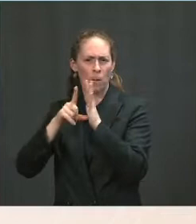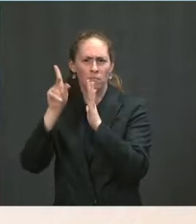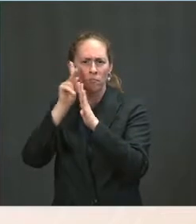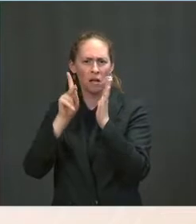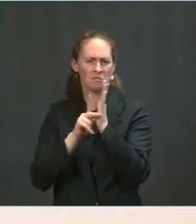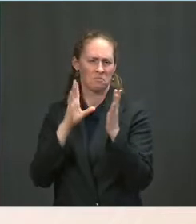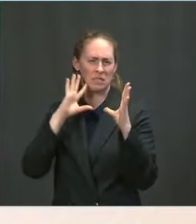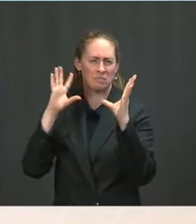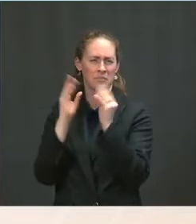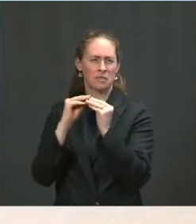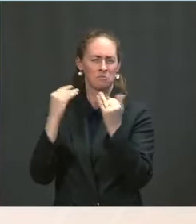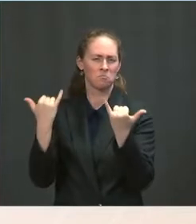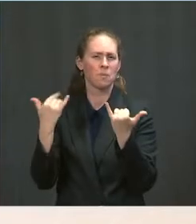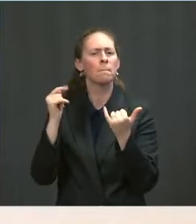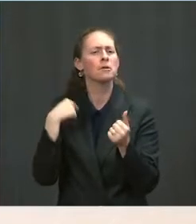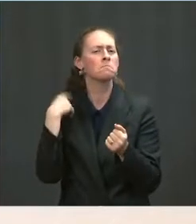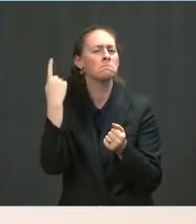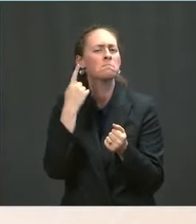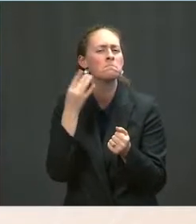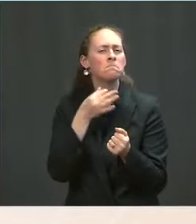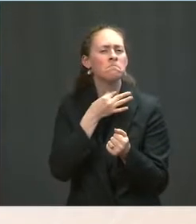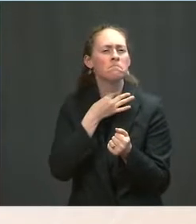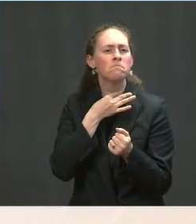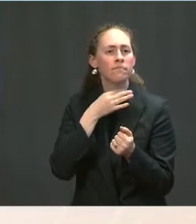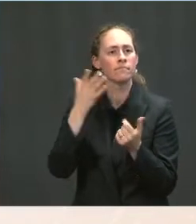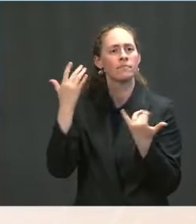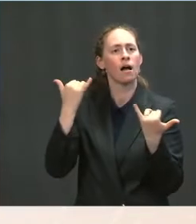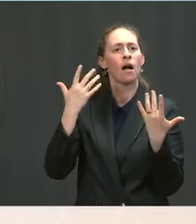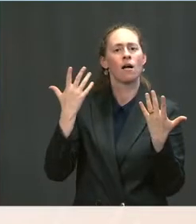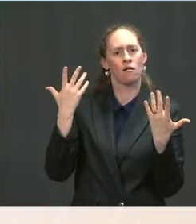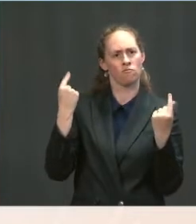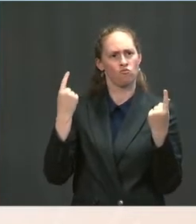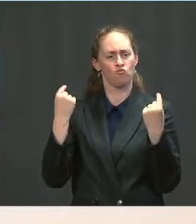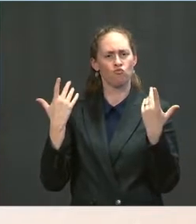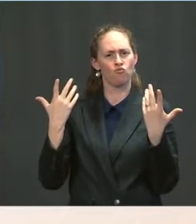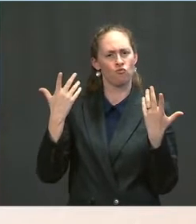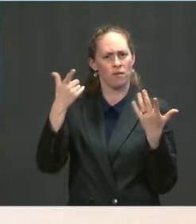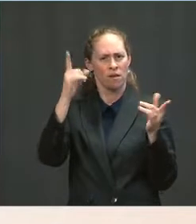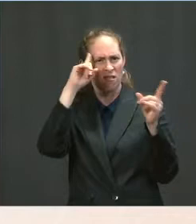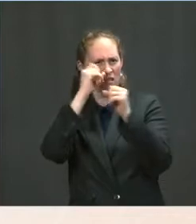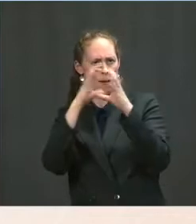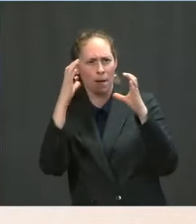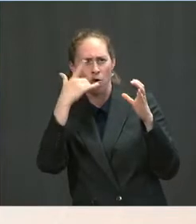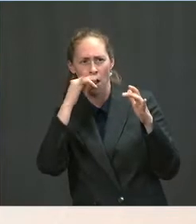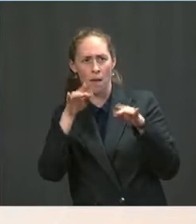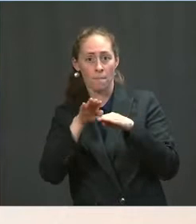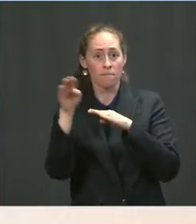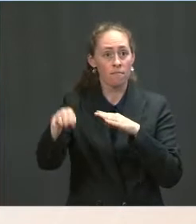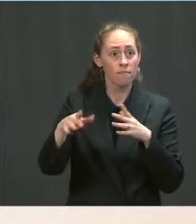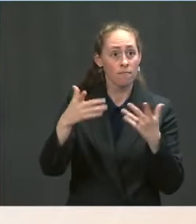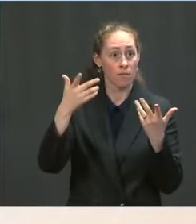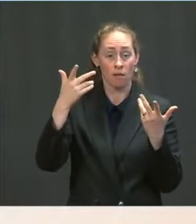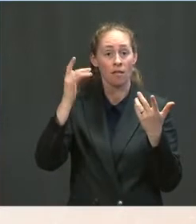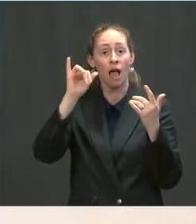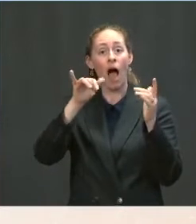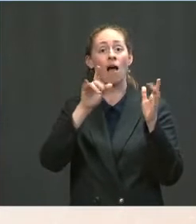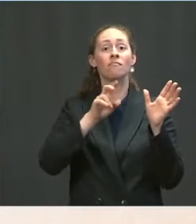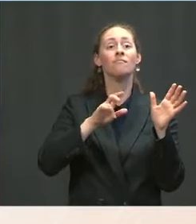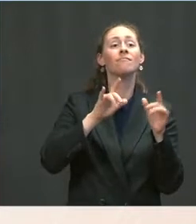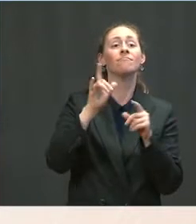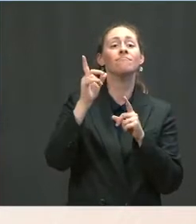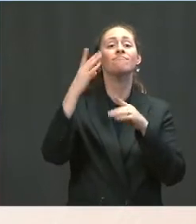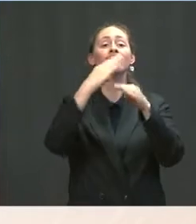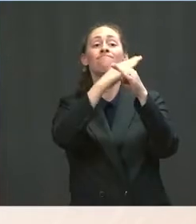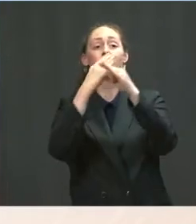Specifically, does the president plan to lift travel restrictions between the U.S. and Cuba and make it easier for Cuban Americans to